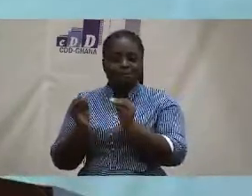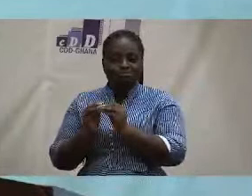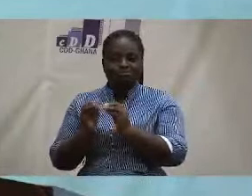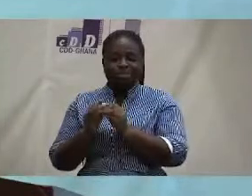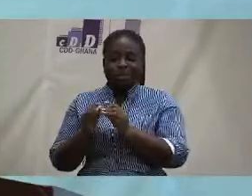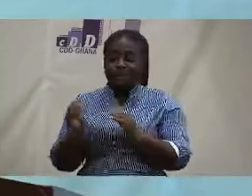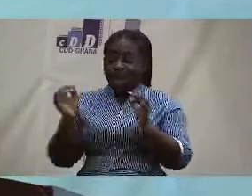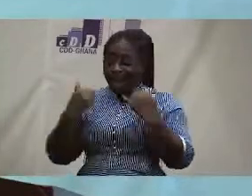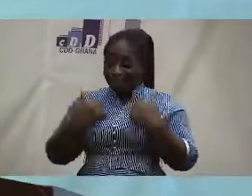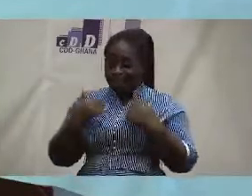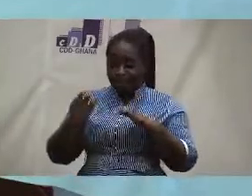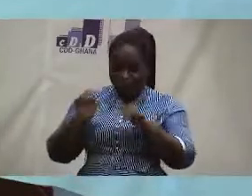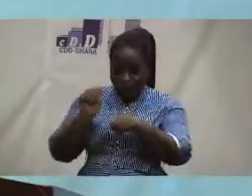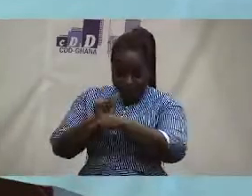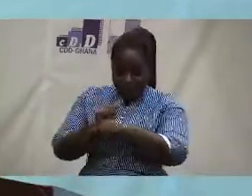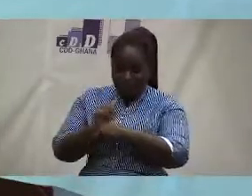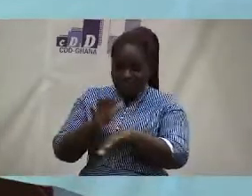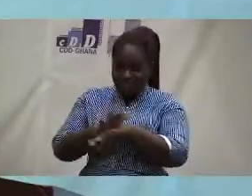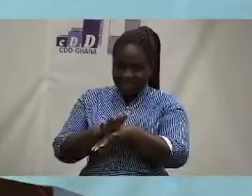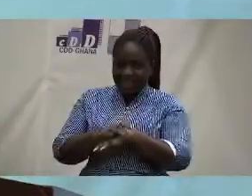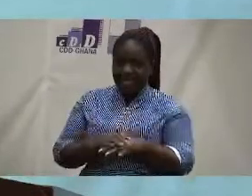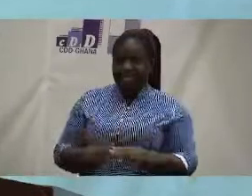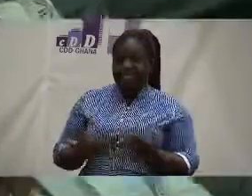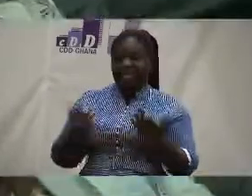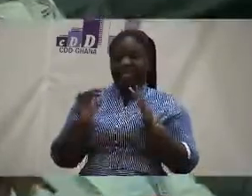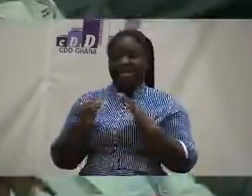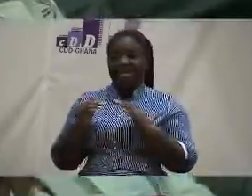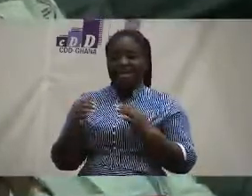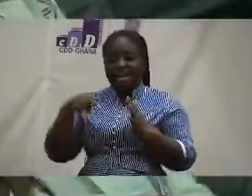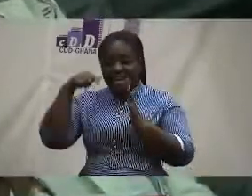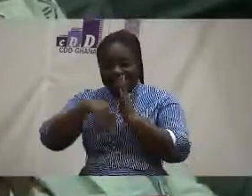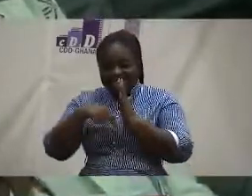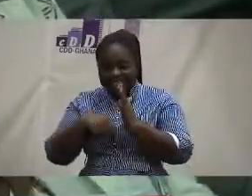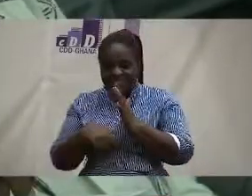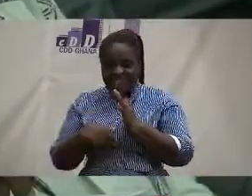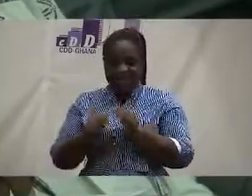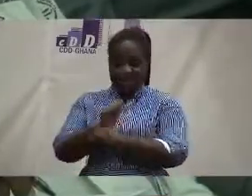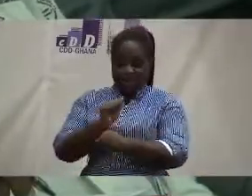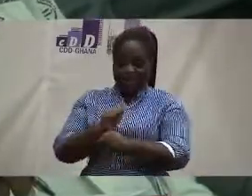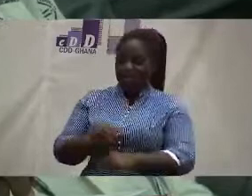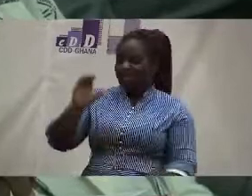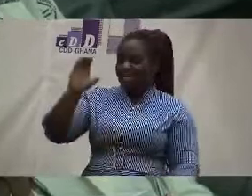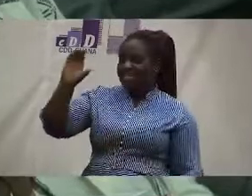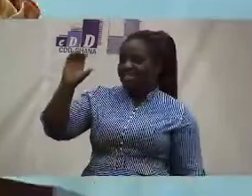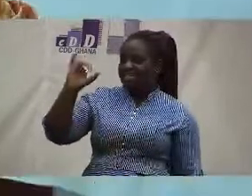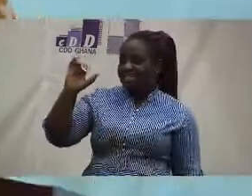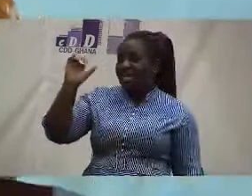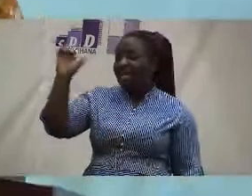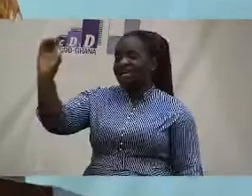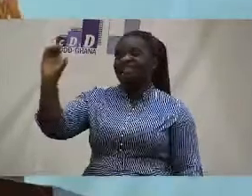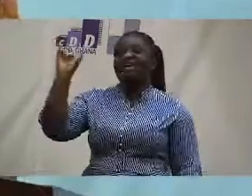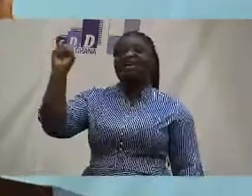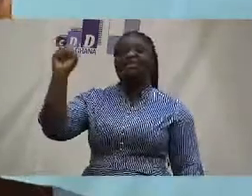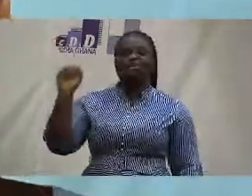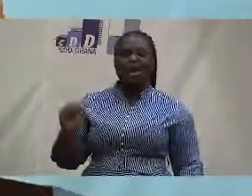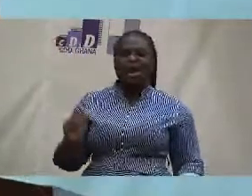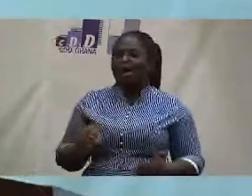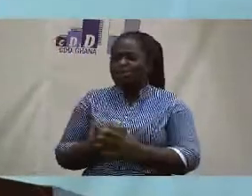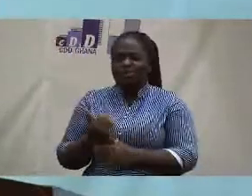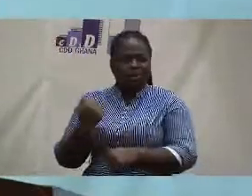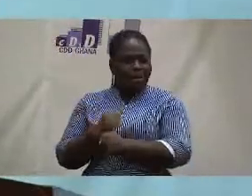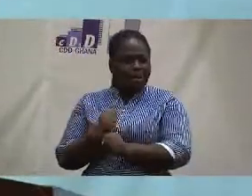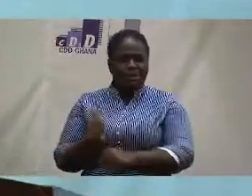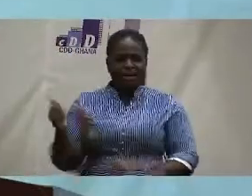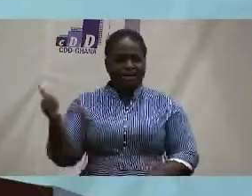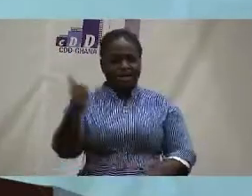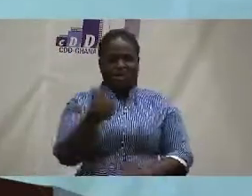and we have to work on that, as well as our internal working of civil society. How do we make ourselves